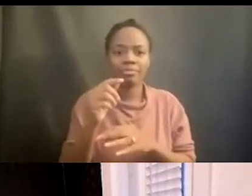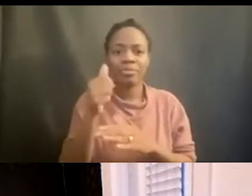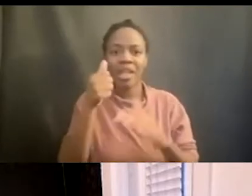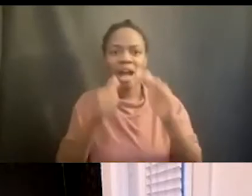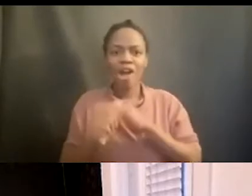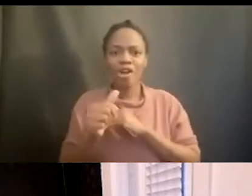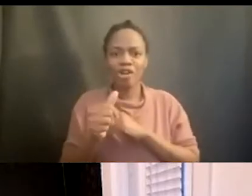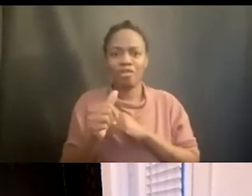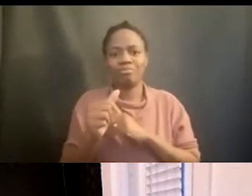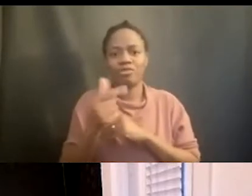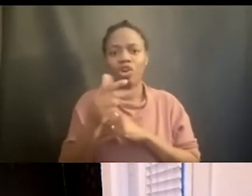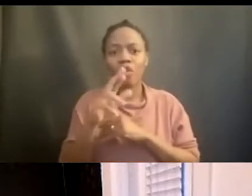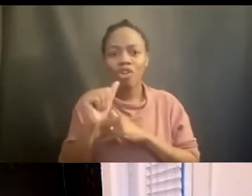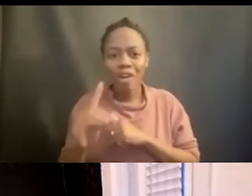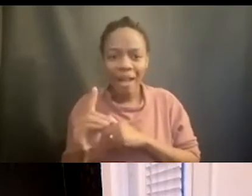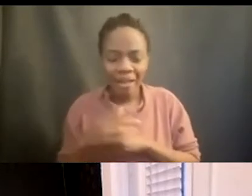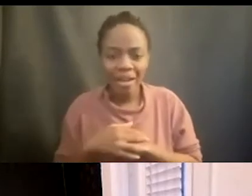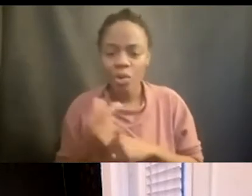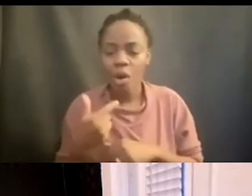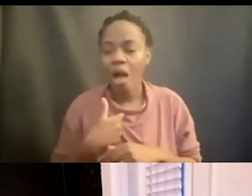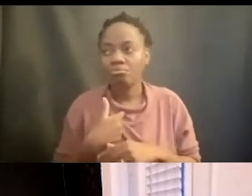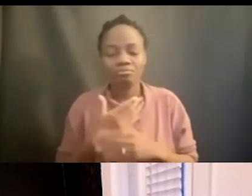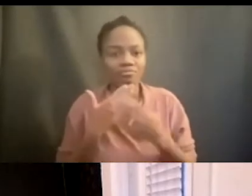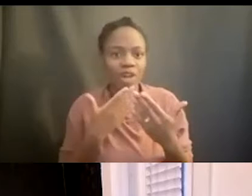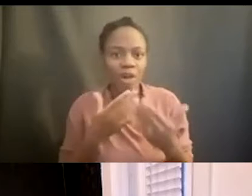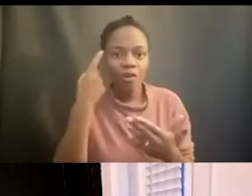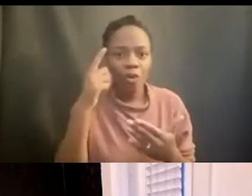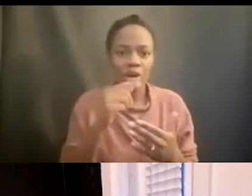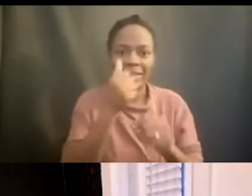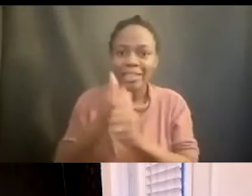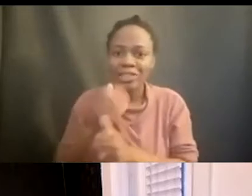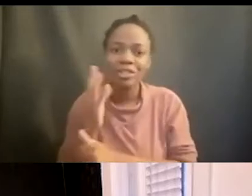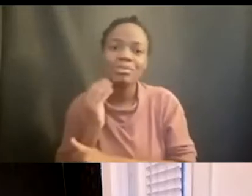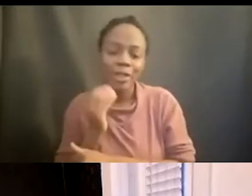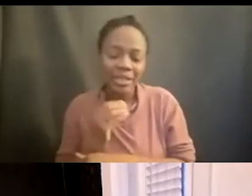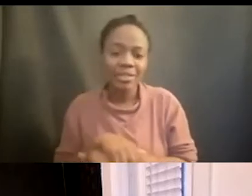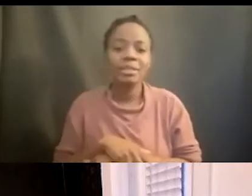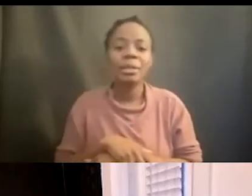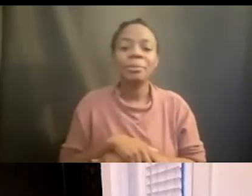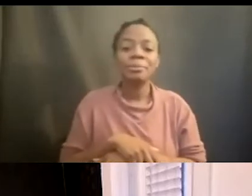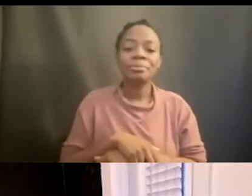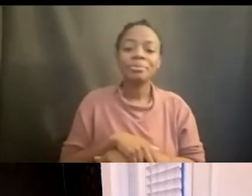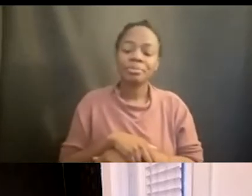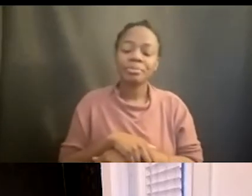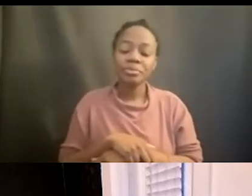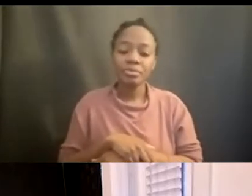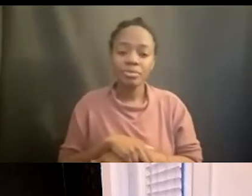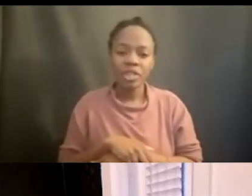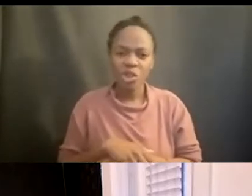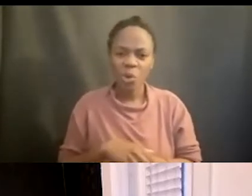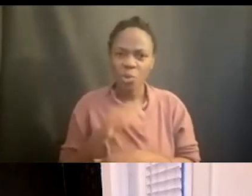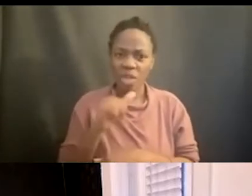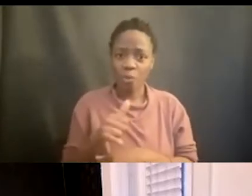so, so I'm grateful, so grateful to those experiences because they definitely weren't just a part